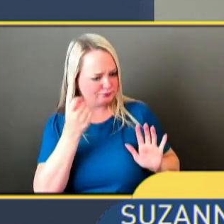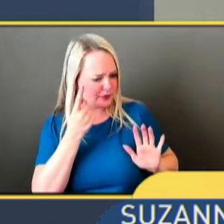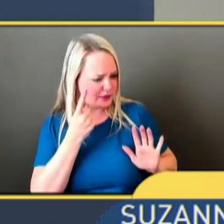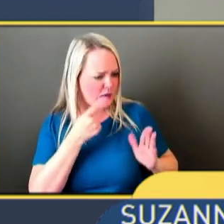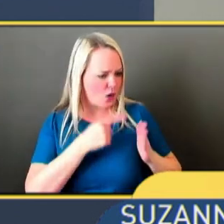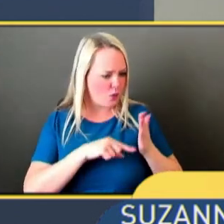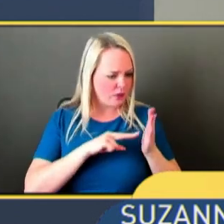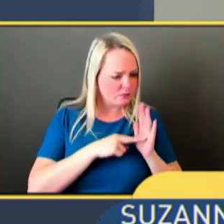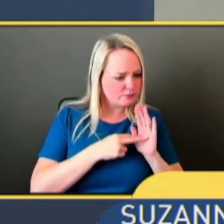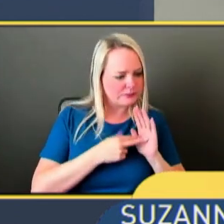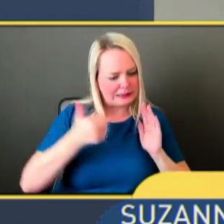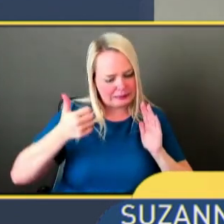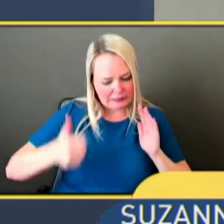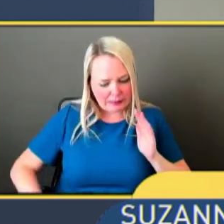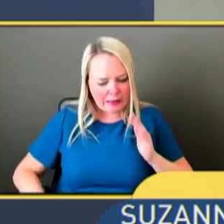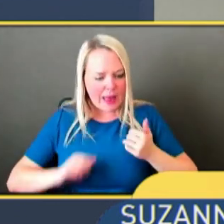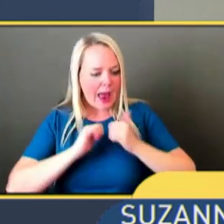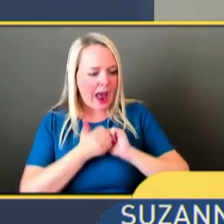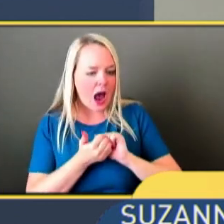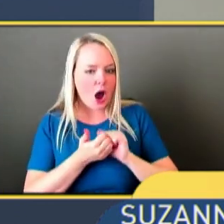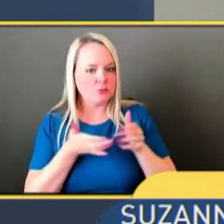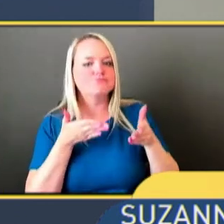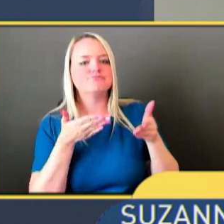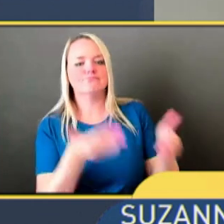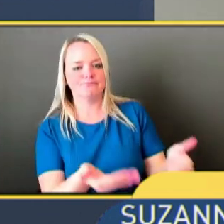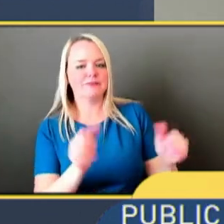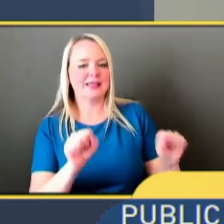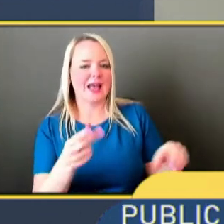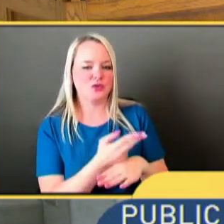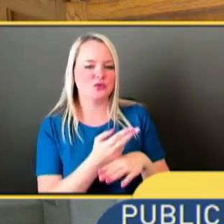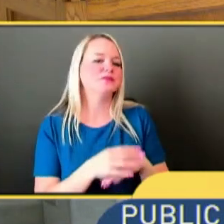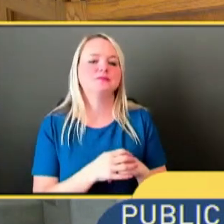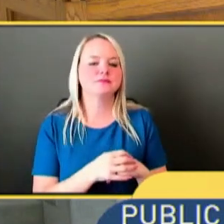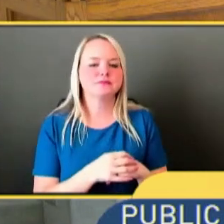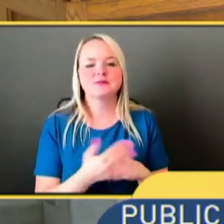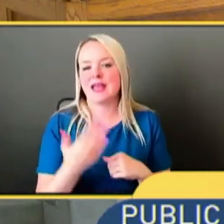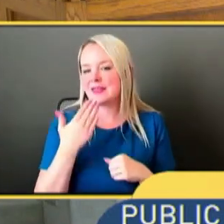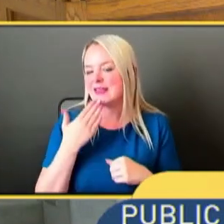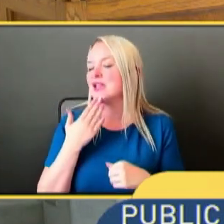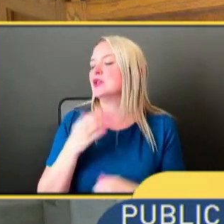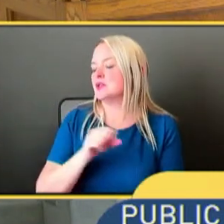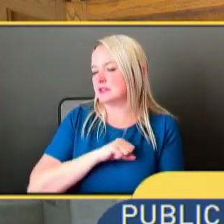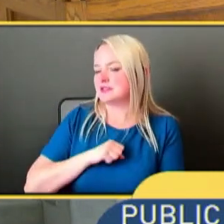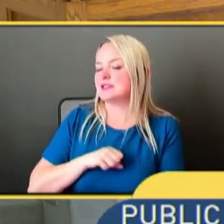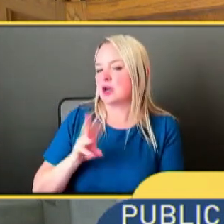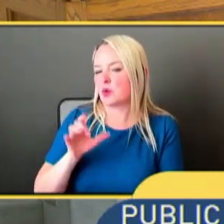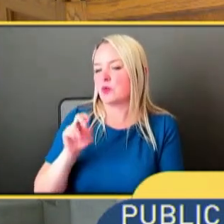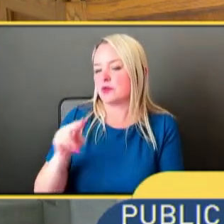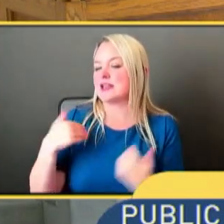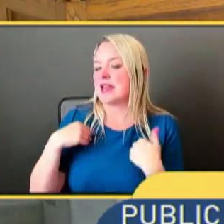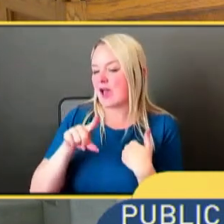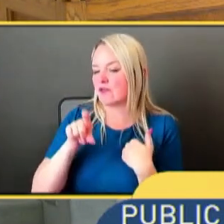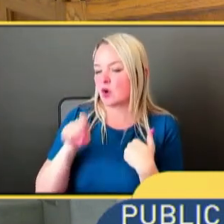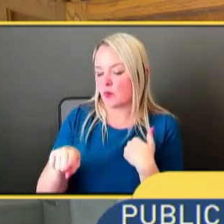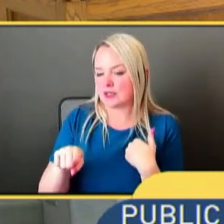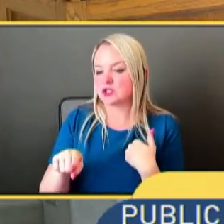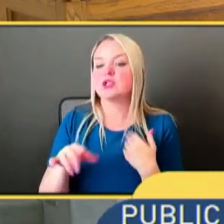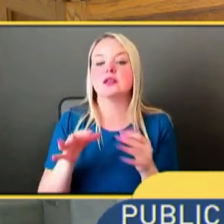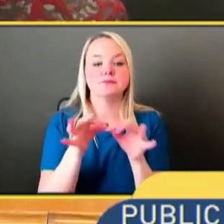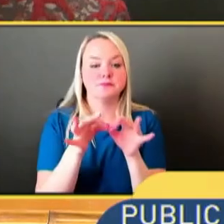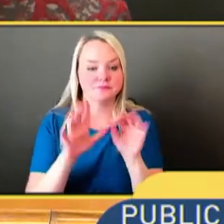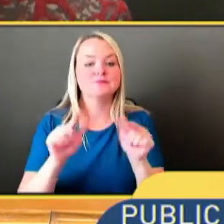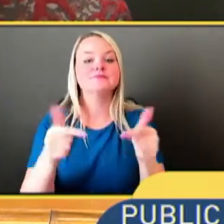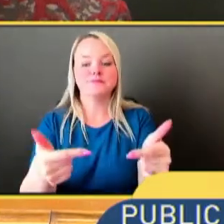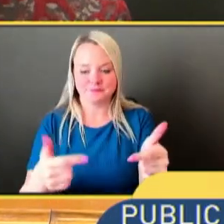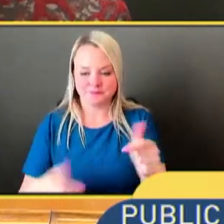to use an EpiPen, that they're allowed to do so. Thank you. No one publicly testified in favor or against Senate Bill 5240.